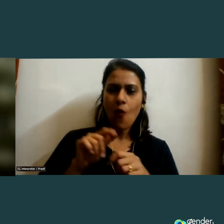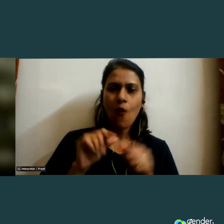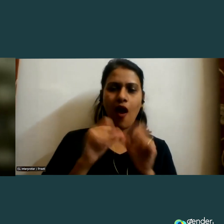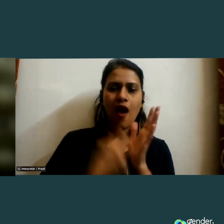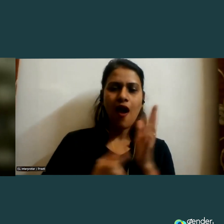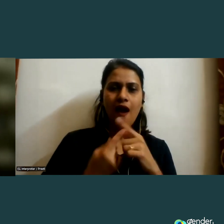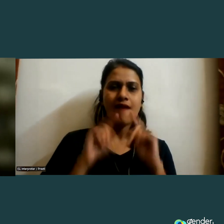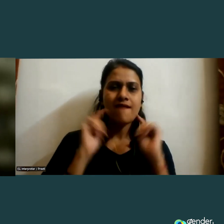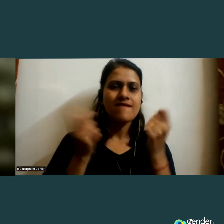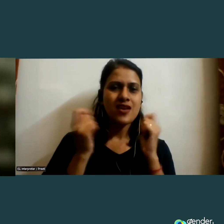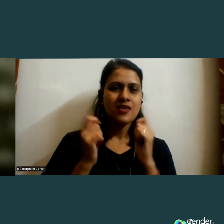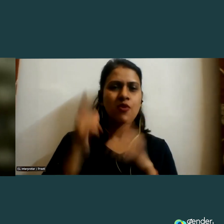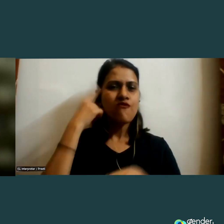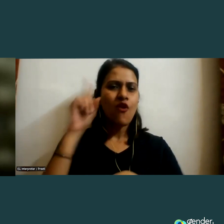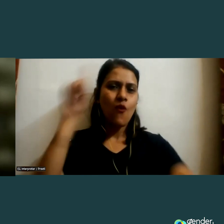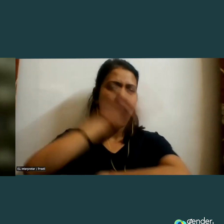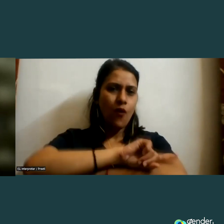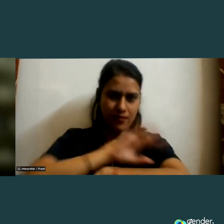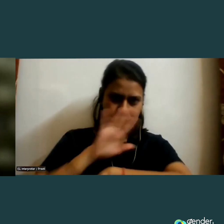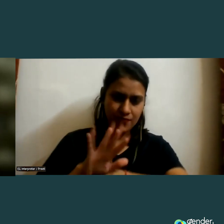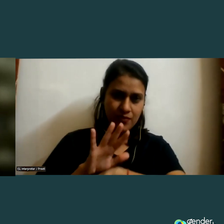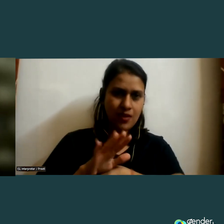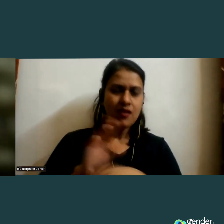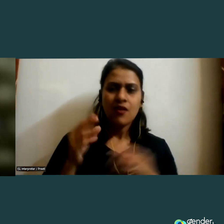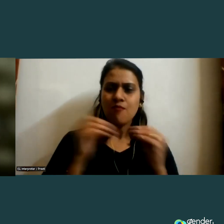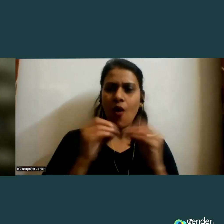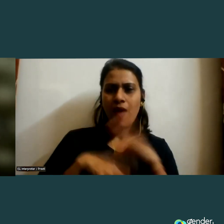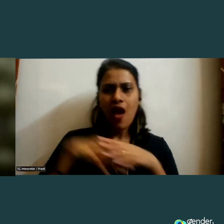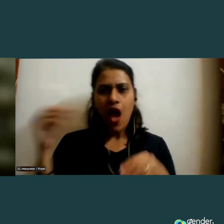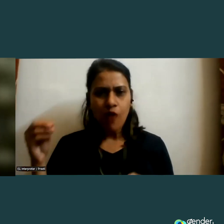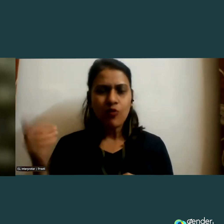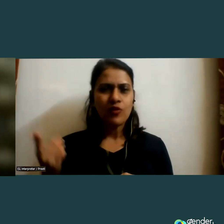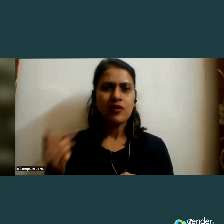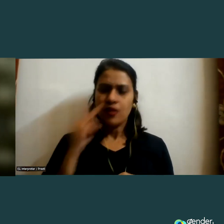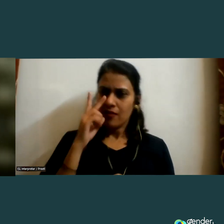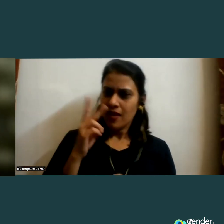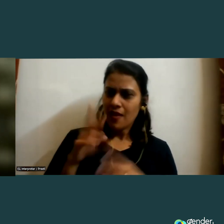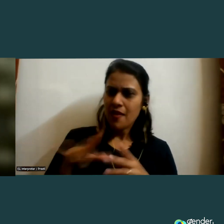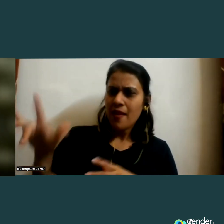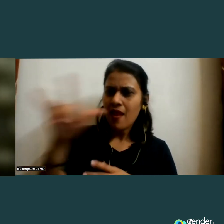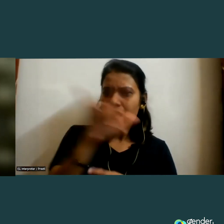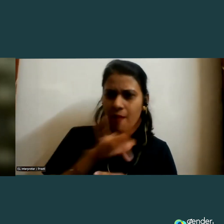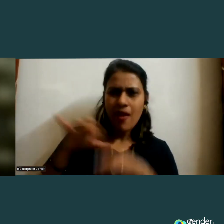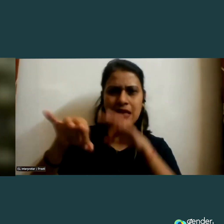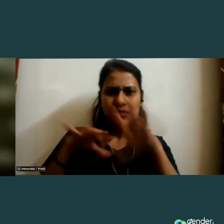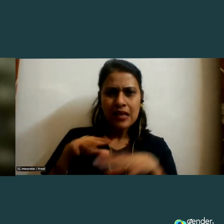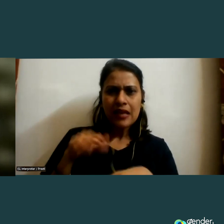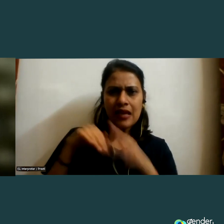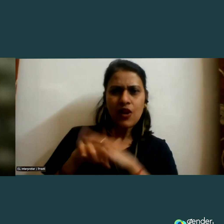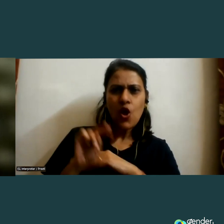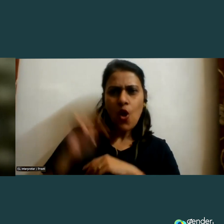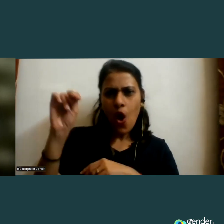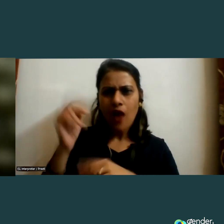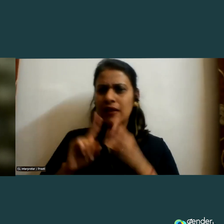Govandi. It's considered the ghetto of Mumbai. It's one of the most marginalized areas in the city. It's in the northeastern part of the